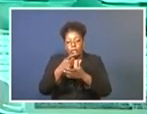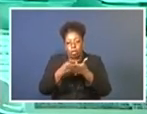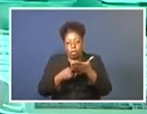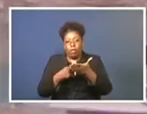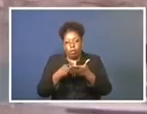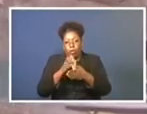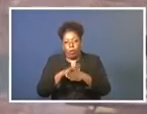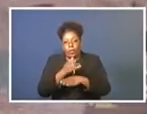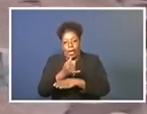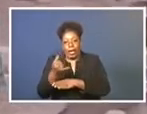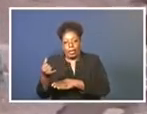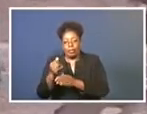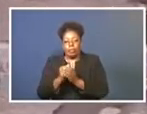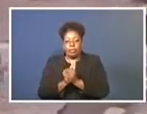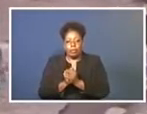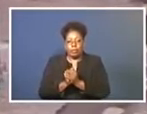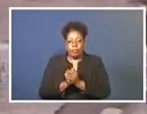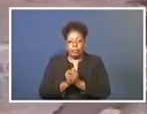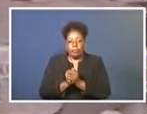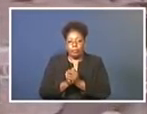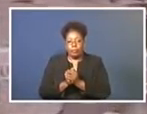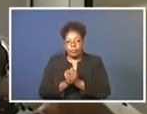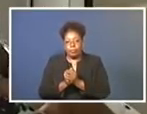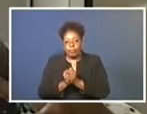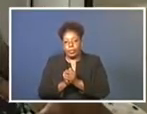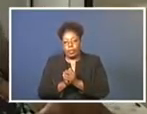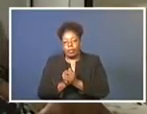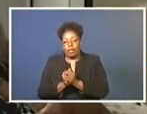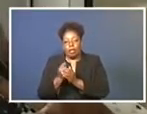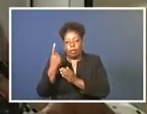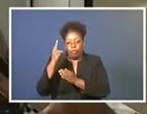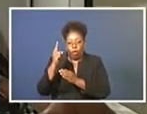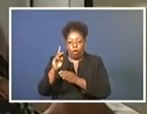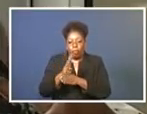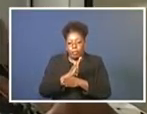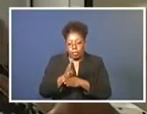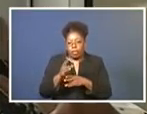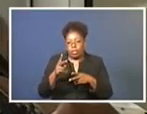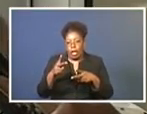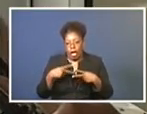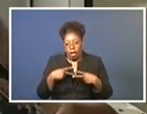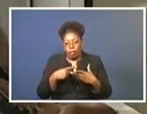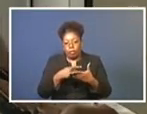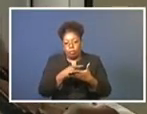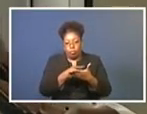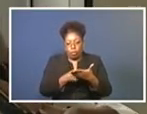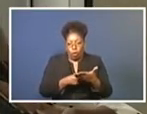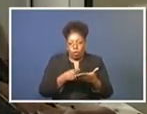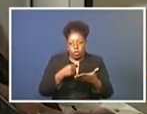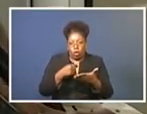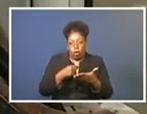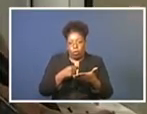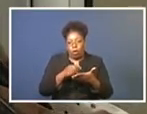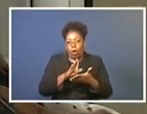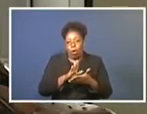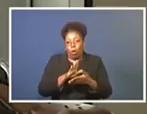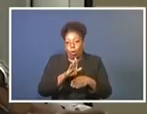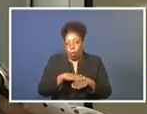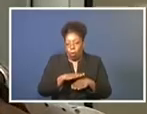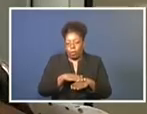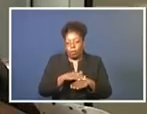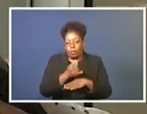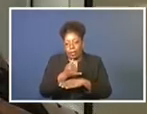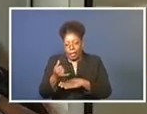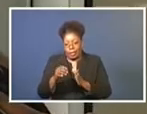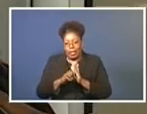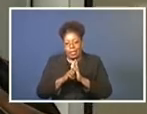items. For businesses who have actual physical, prices on items or price tags on items, you know,